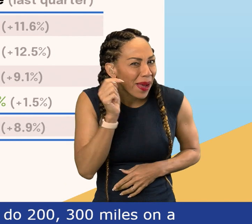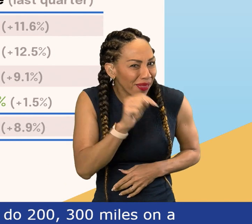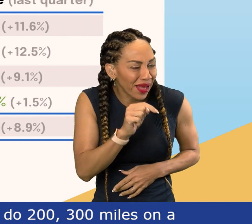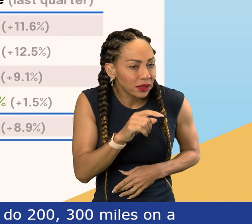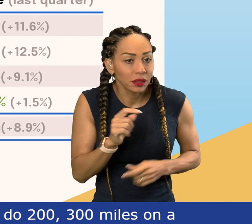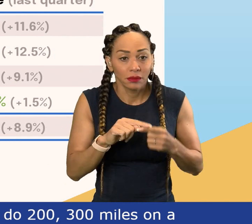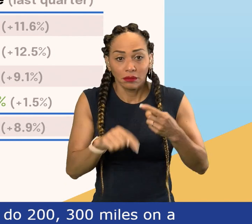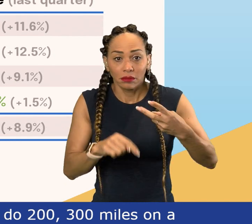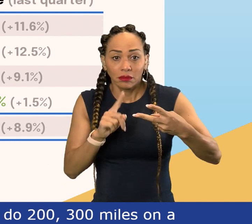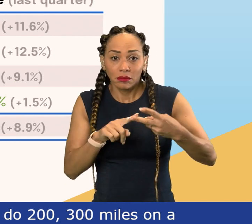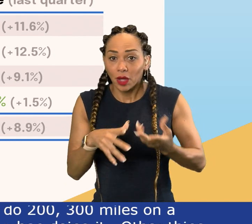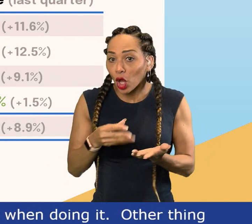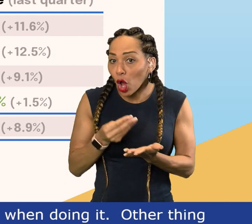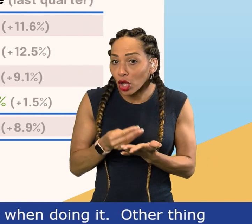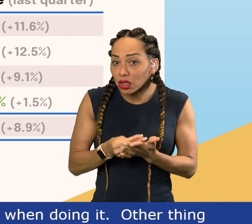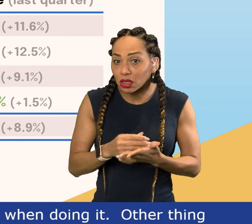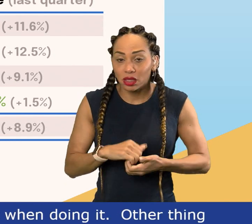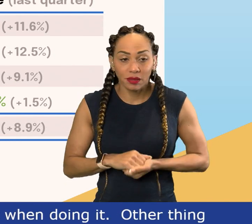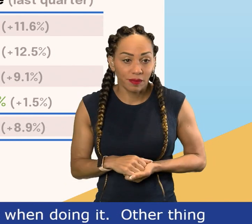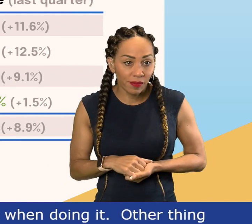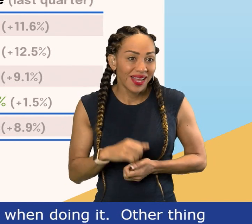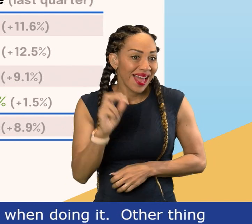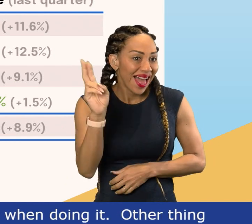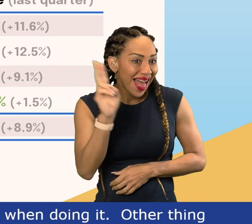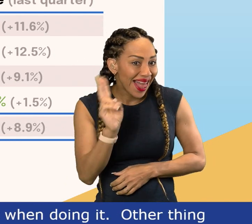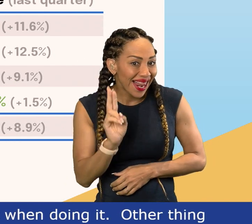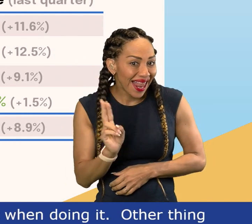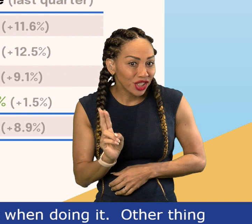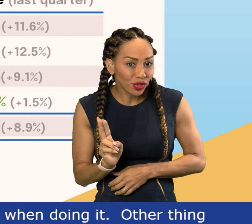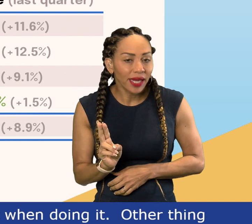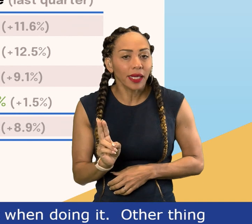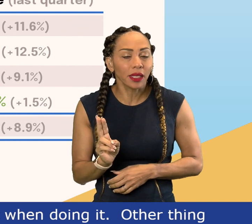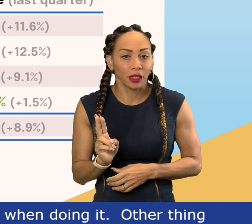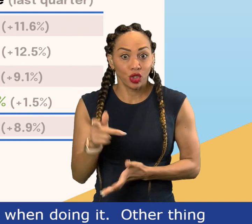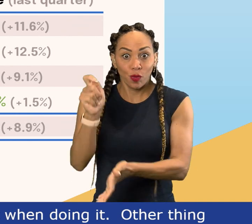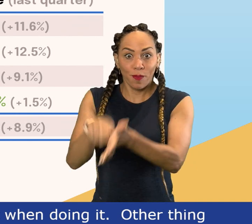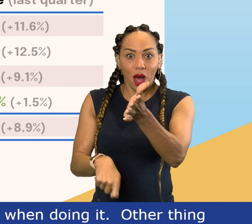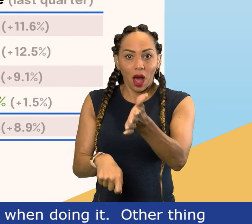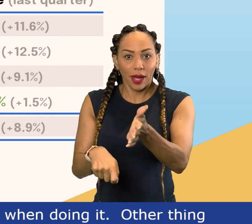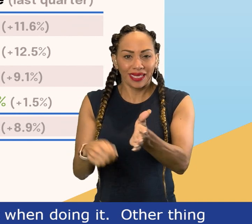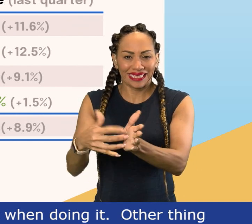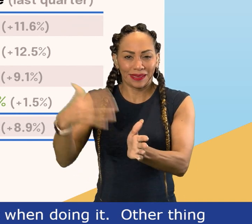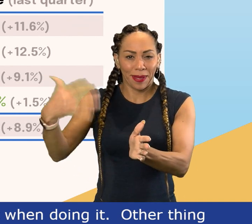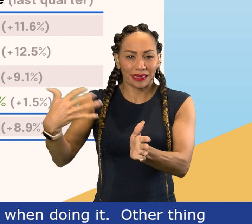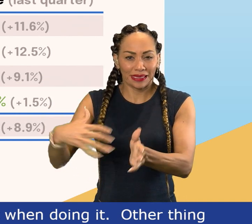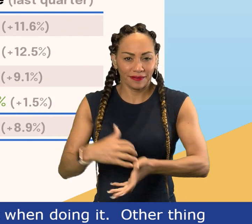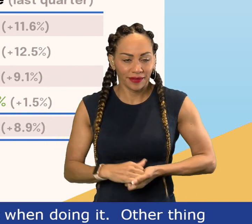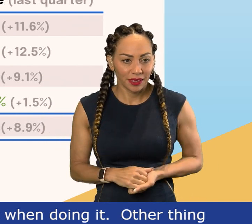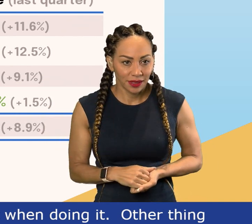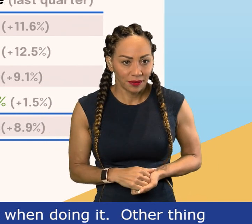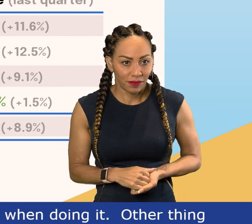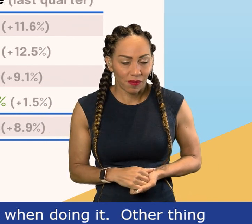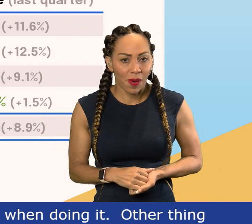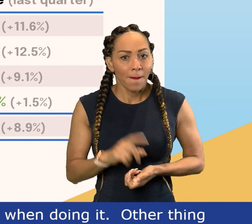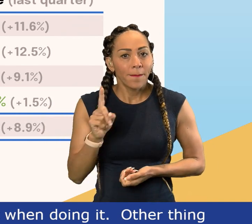talks about electric cars are much more expensive than petrol cars. However, because of this drop-off in demand that we've